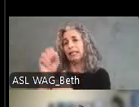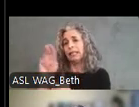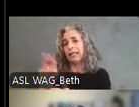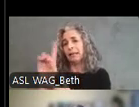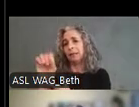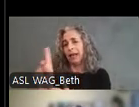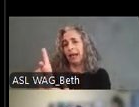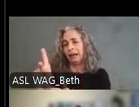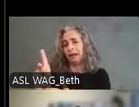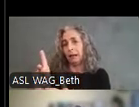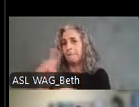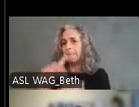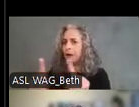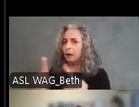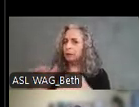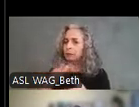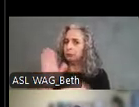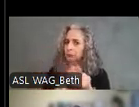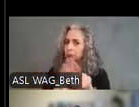research beforehand too.